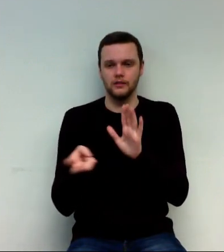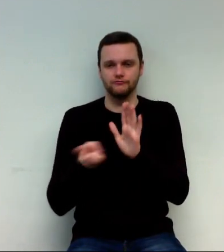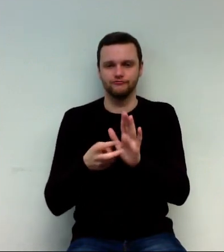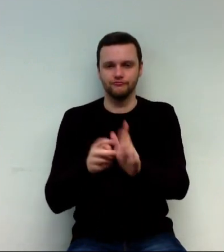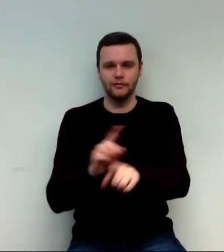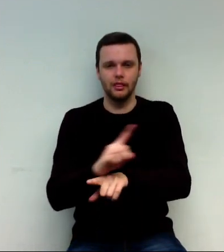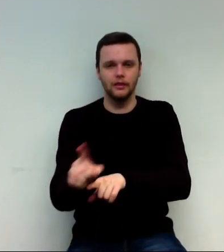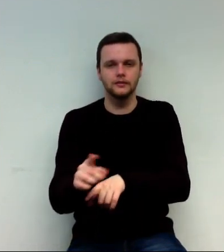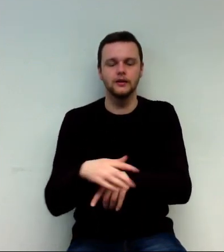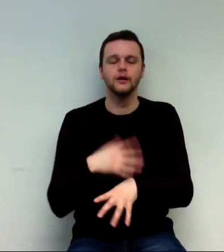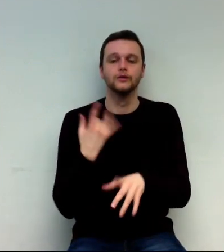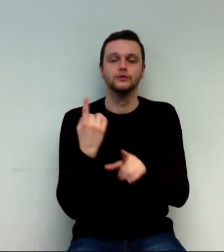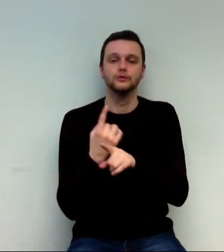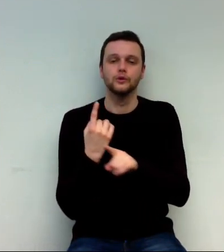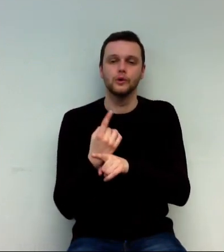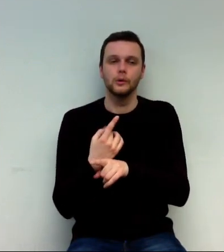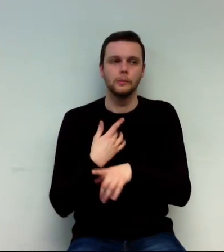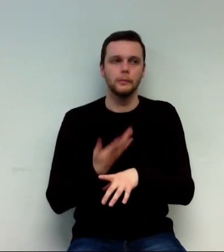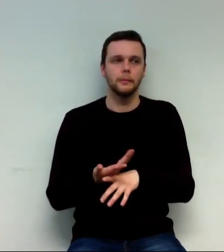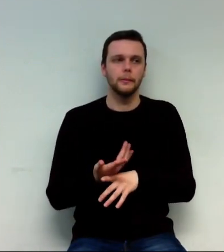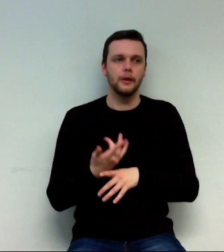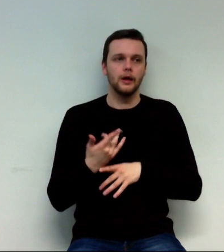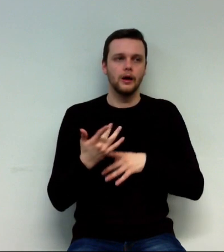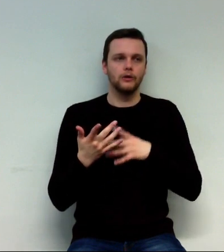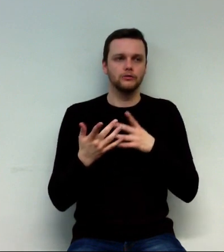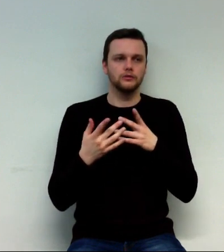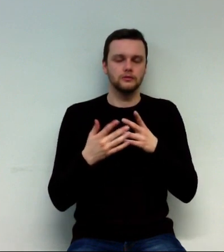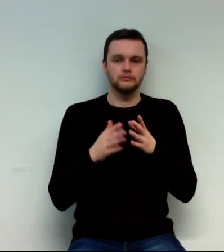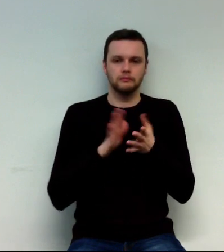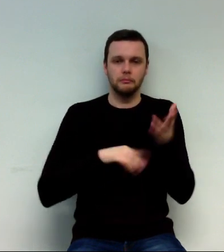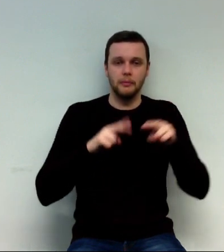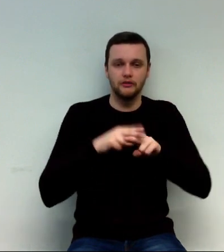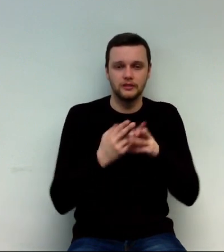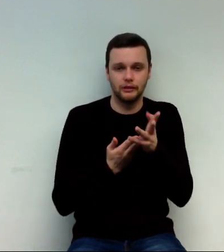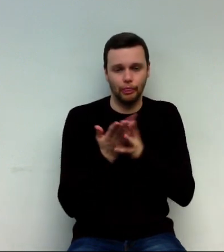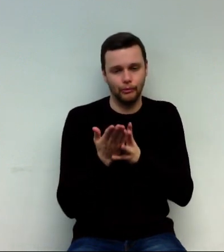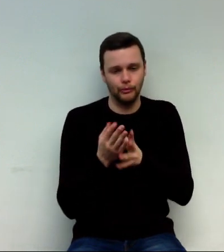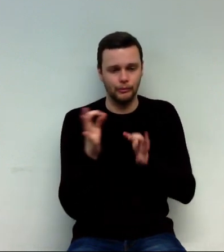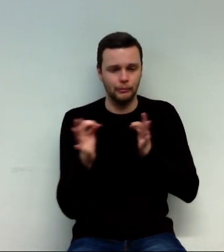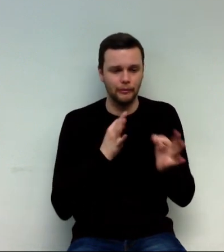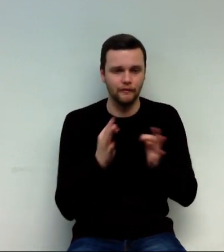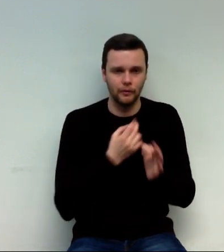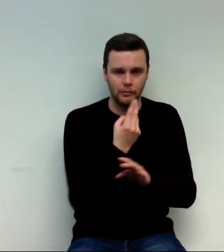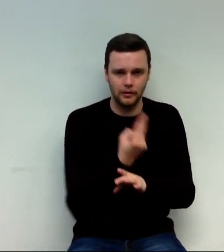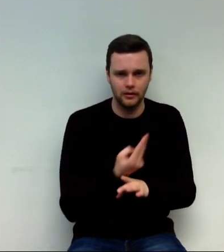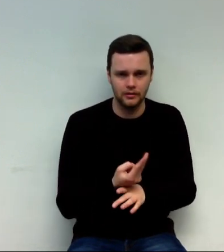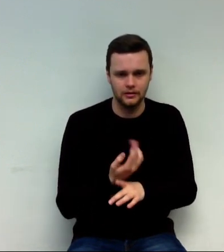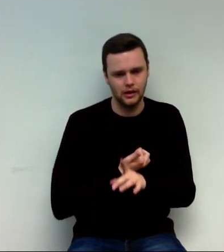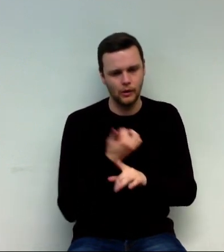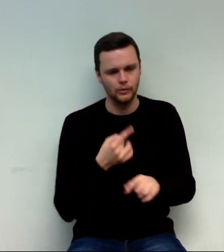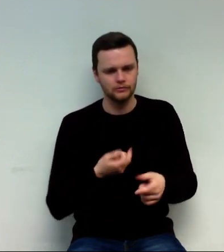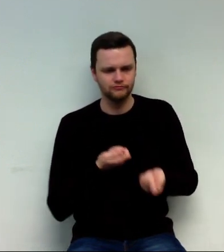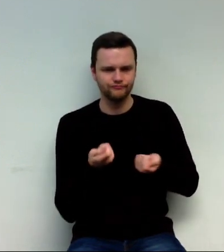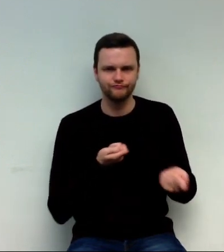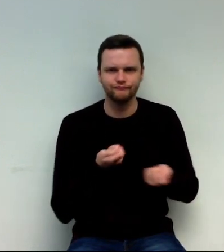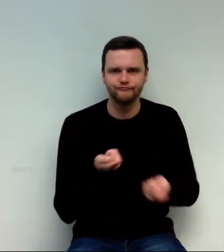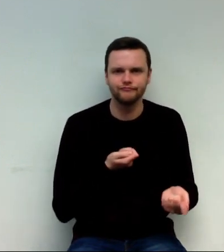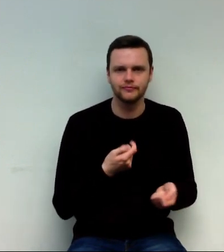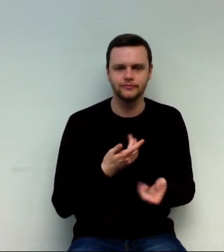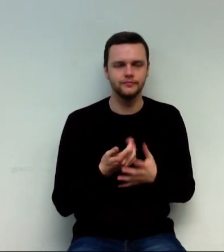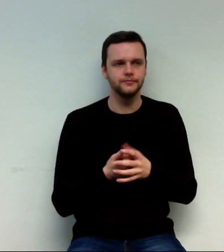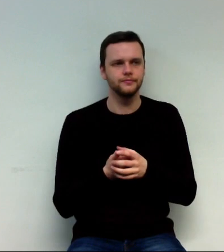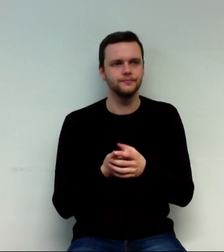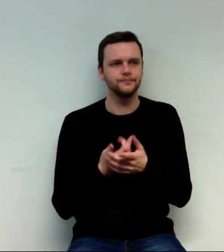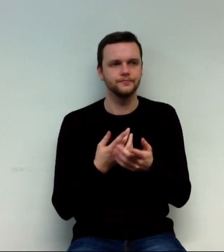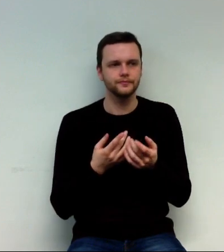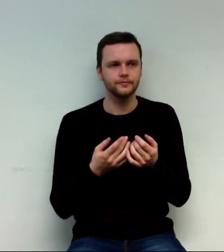soon. We're going to be talking about parenting the performing arts and the sort of the challenges around that, and how you